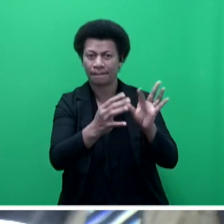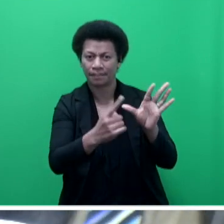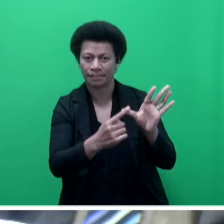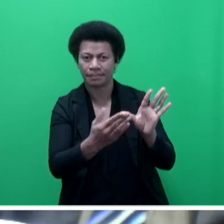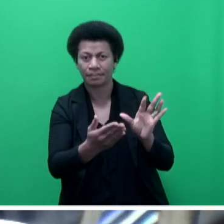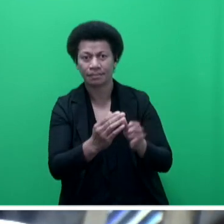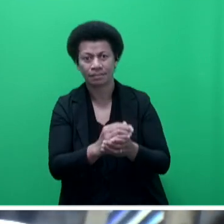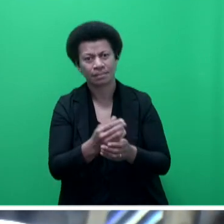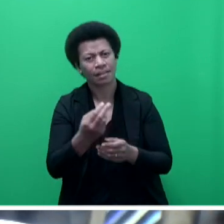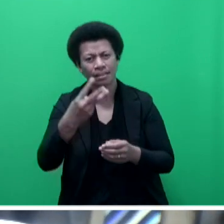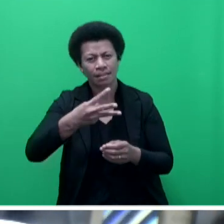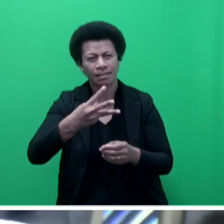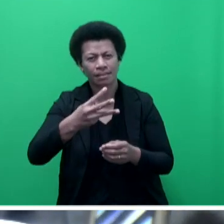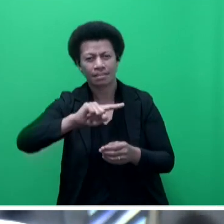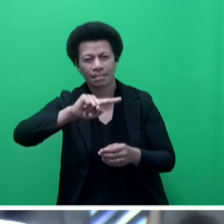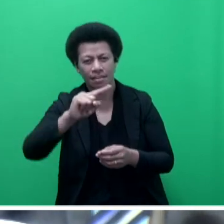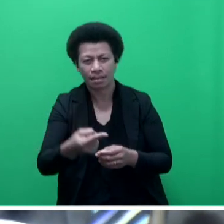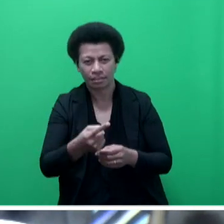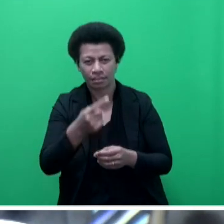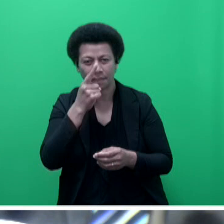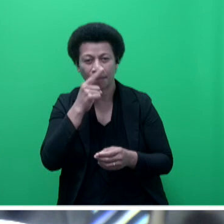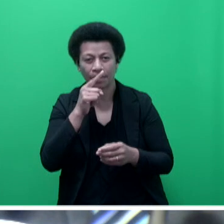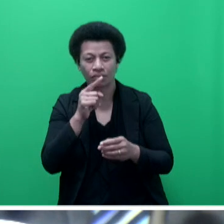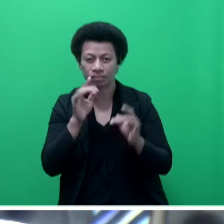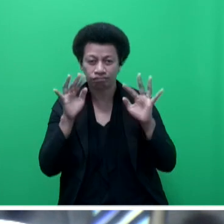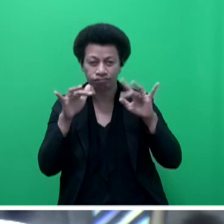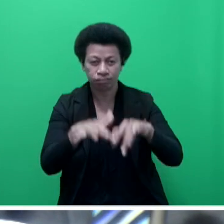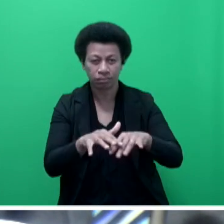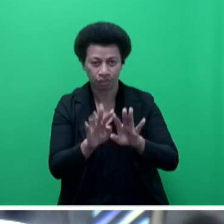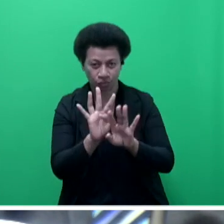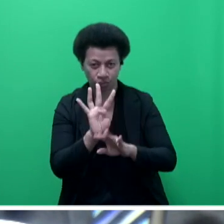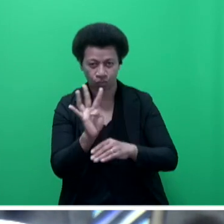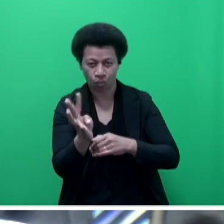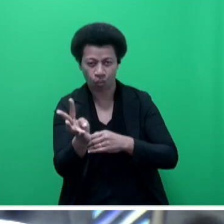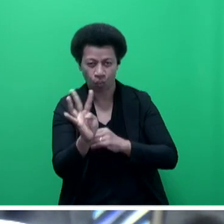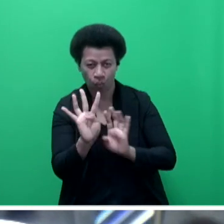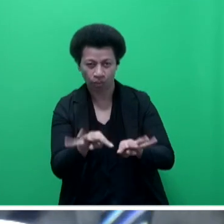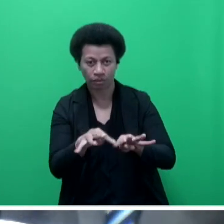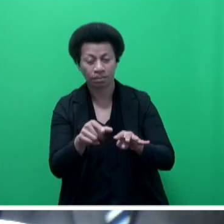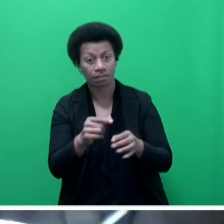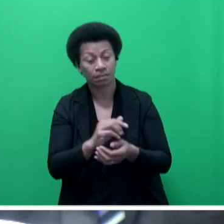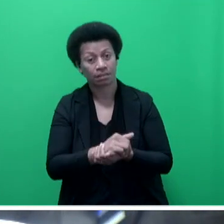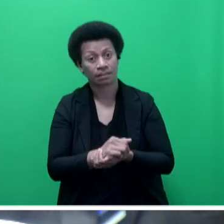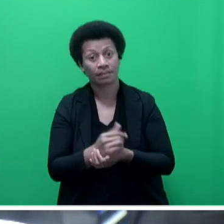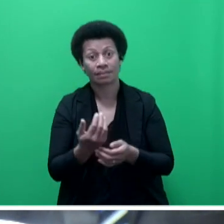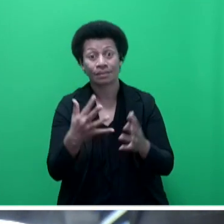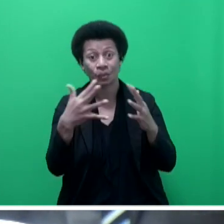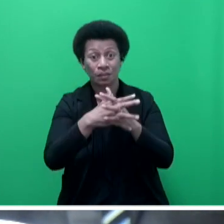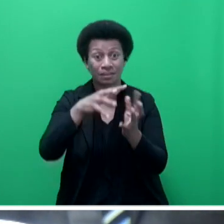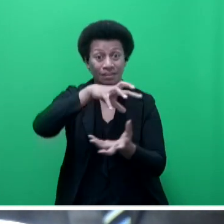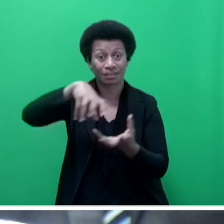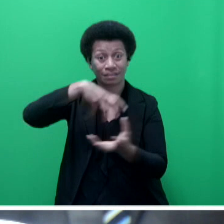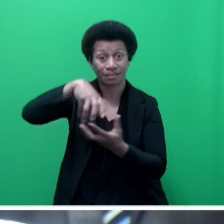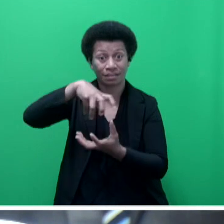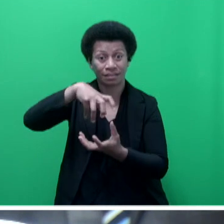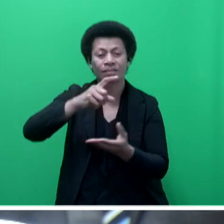than 13,000 spectators. Unfortunately, the strong winds of Cyclone Winston in February 2016 did not